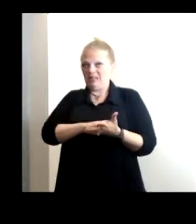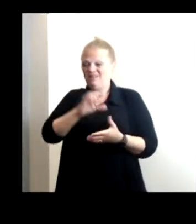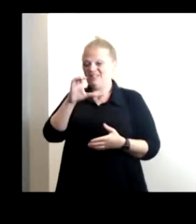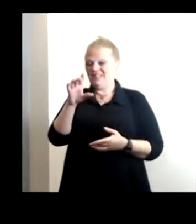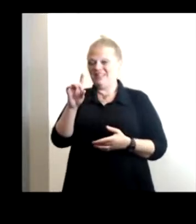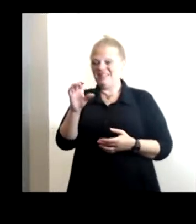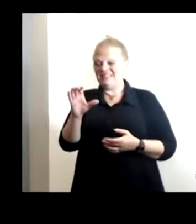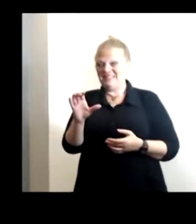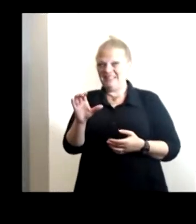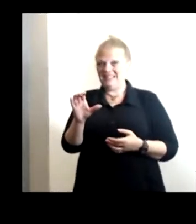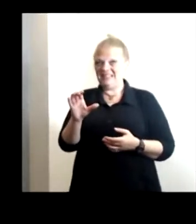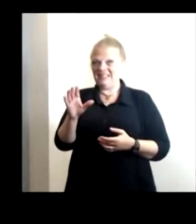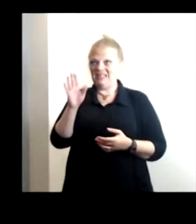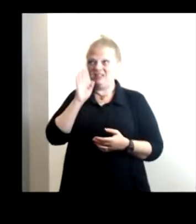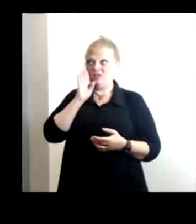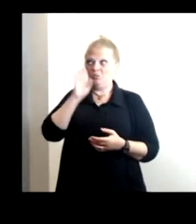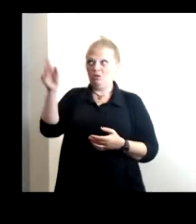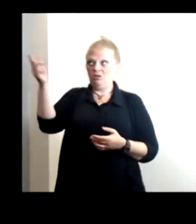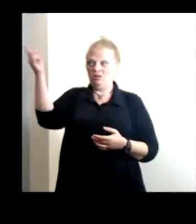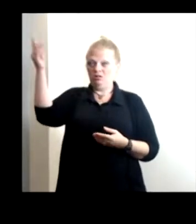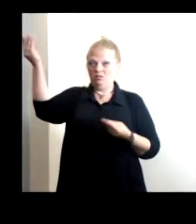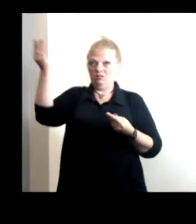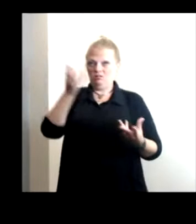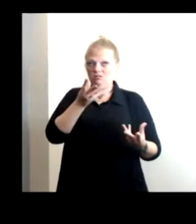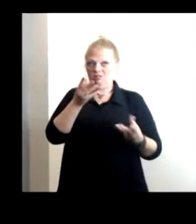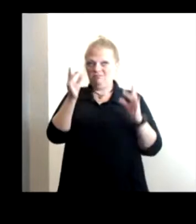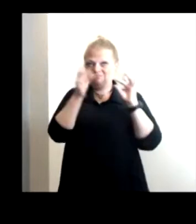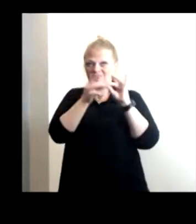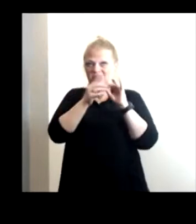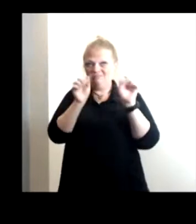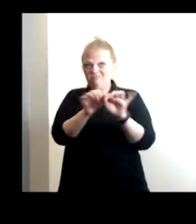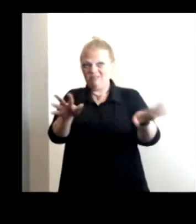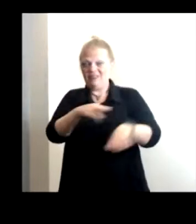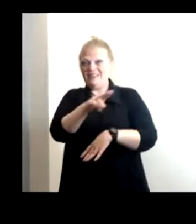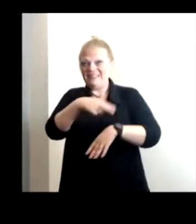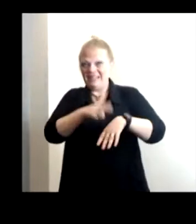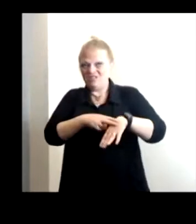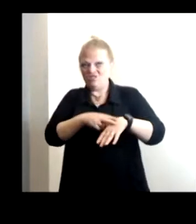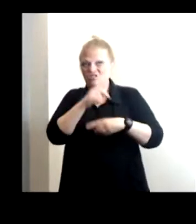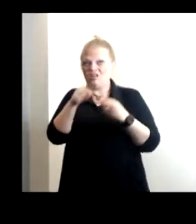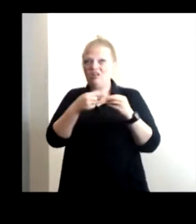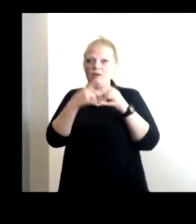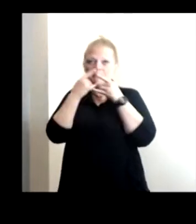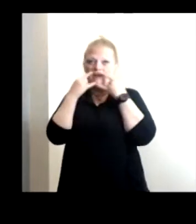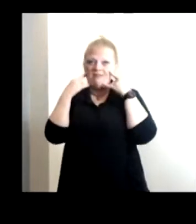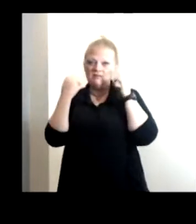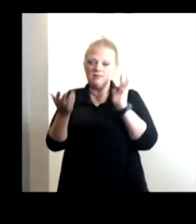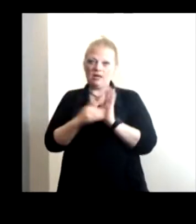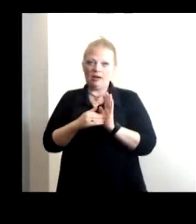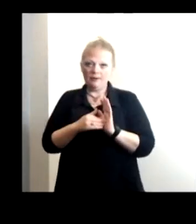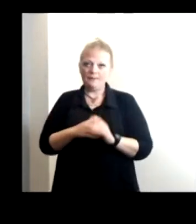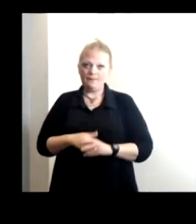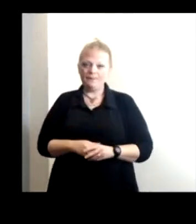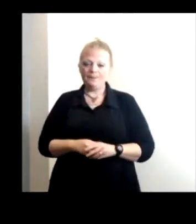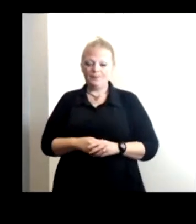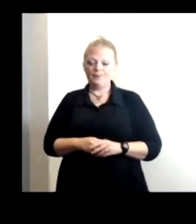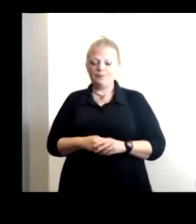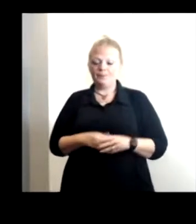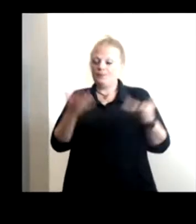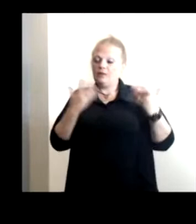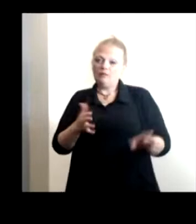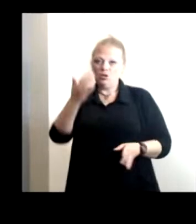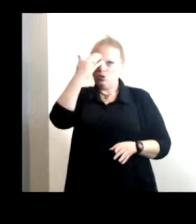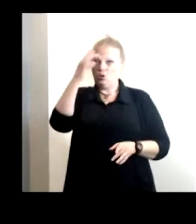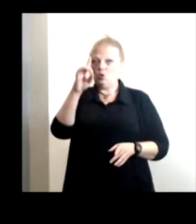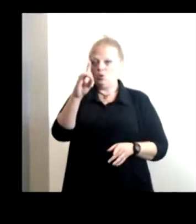CDC will be issuing a statement that's going to be carried nationwide with regards to mask wearing again. So we do know the Delta